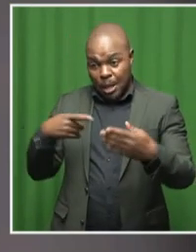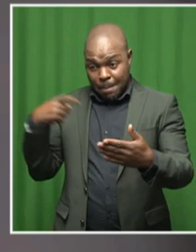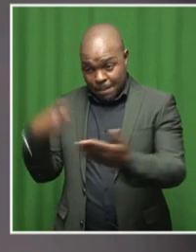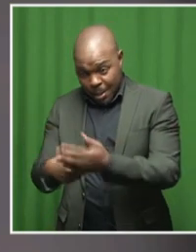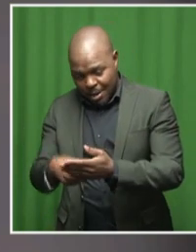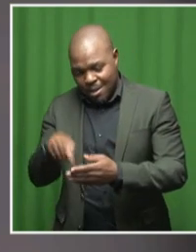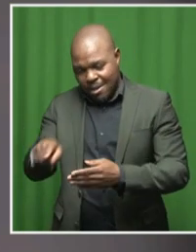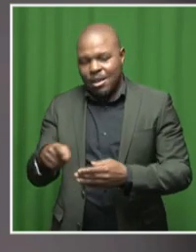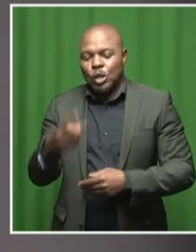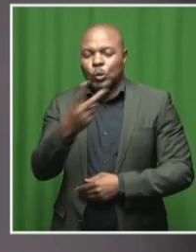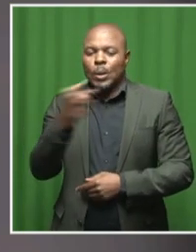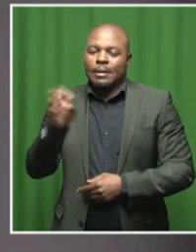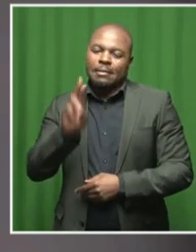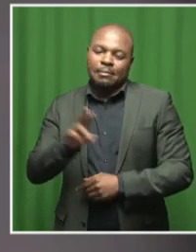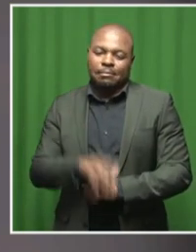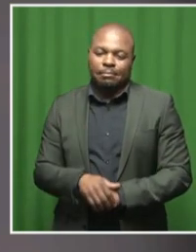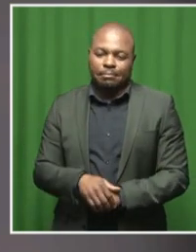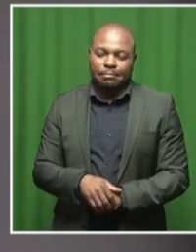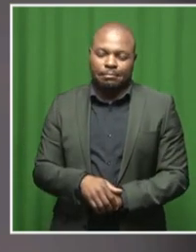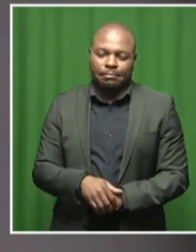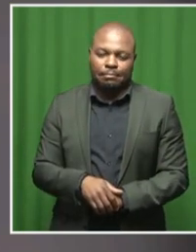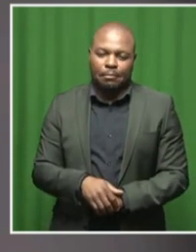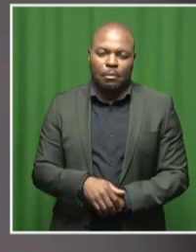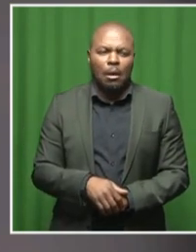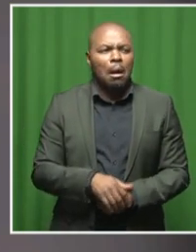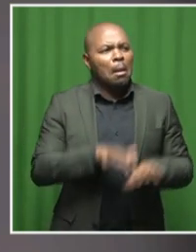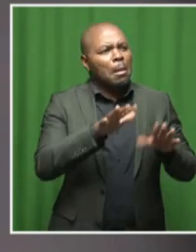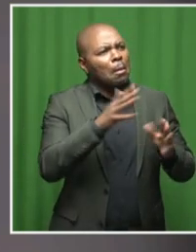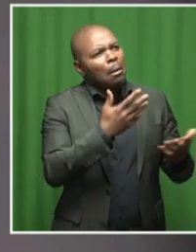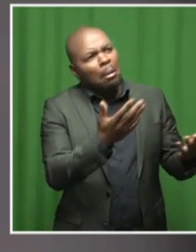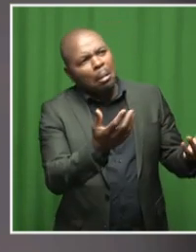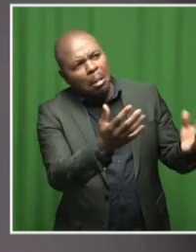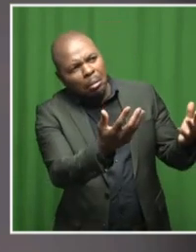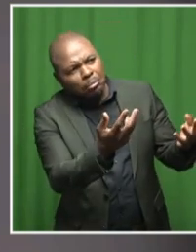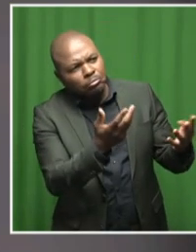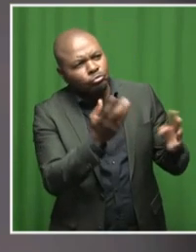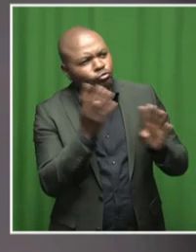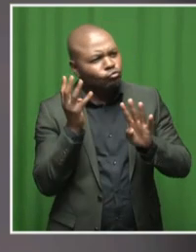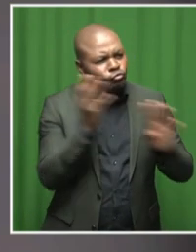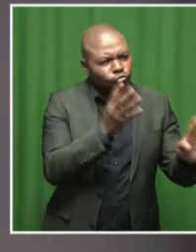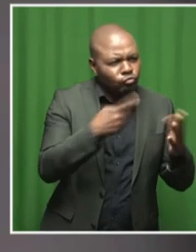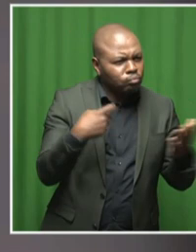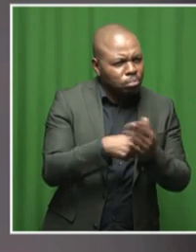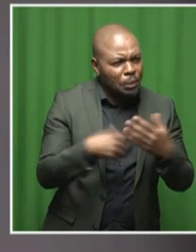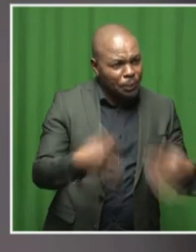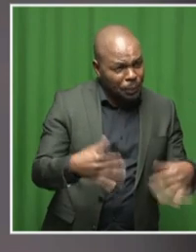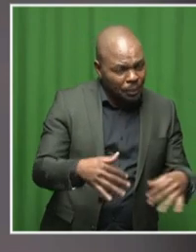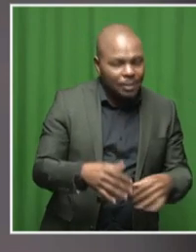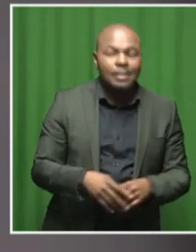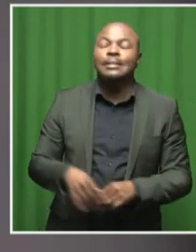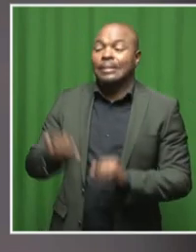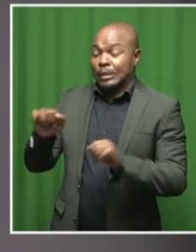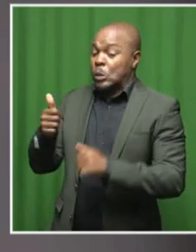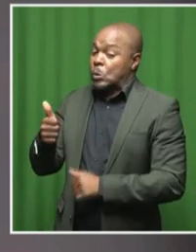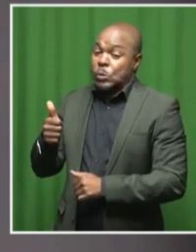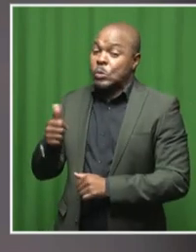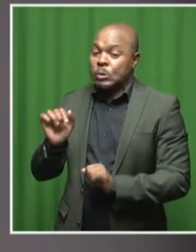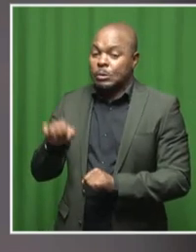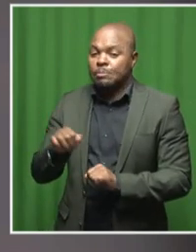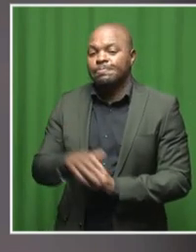it's 200 rand. Yeah. And how are the response? What is the response to ticket sales at the moment? It's good. Yeah. You